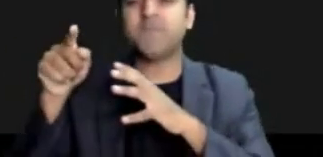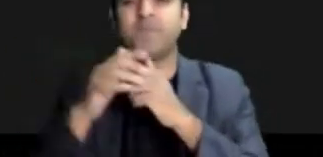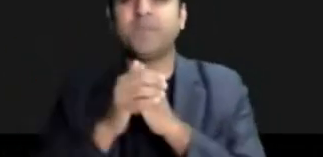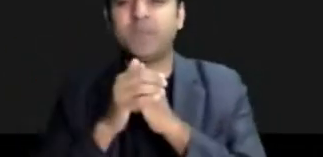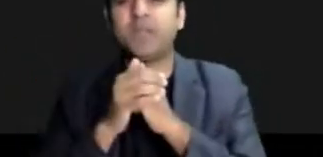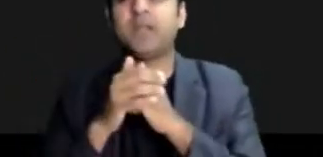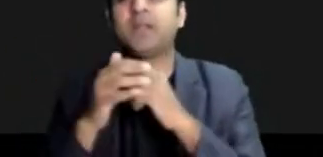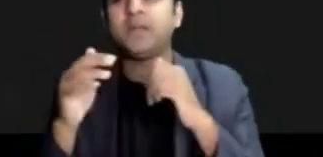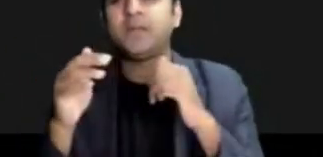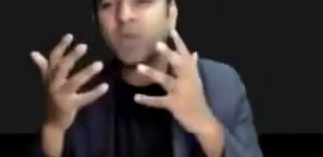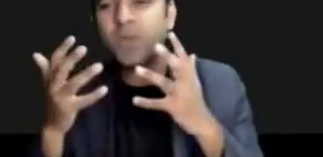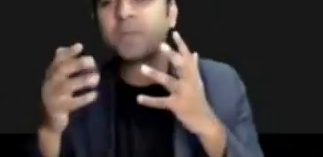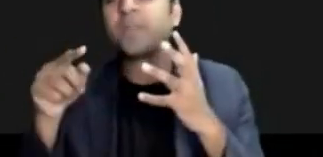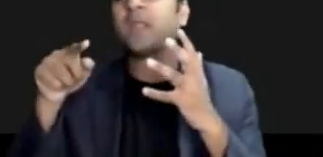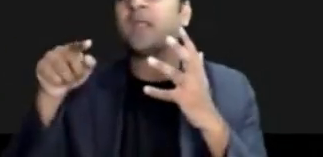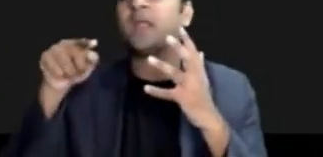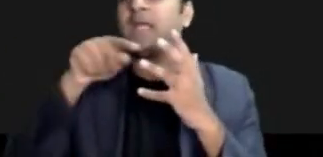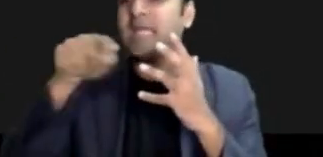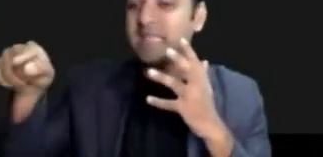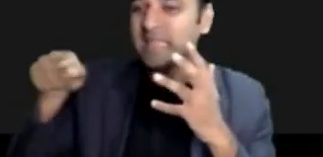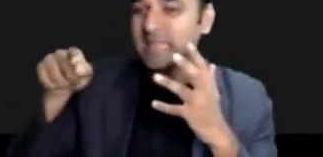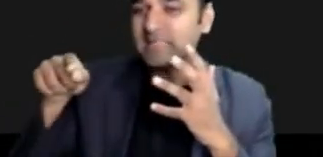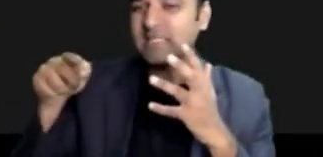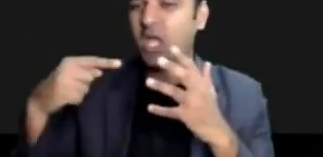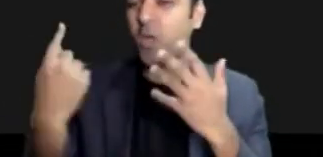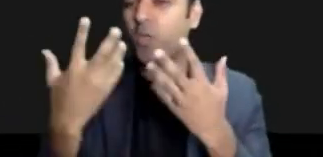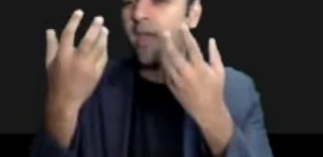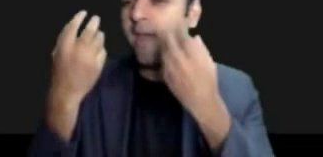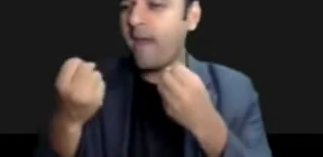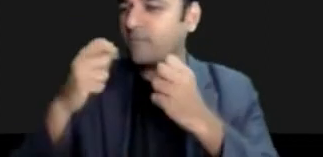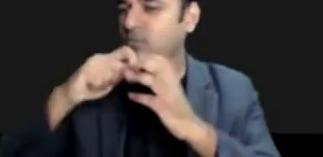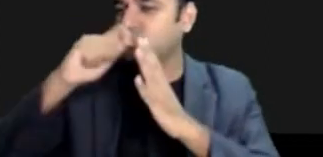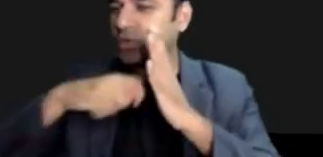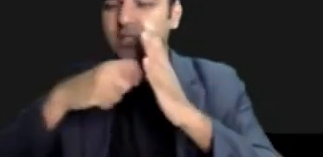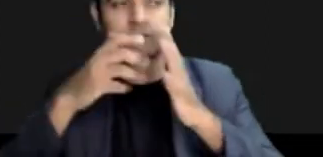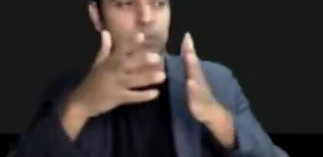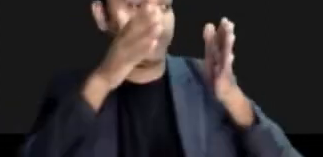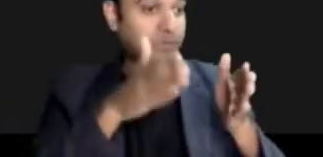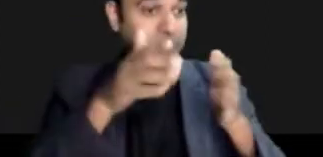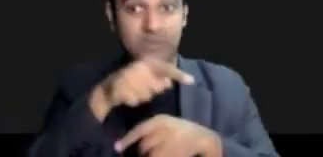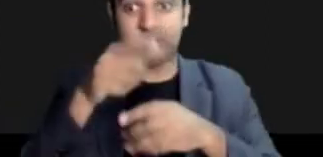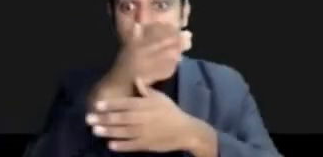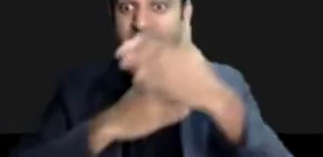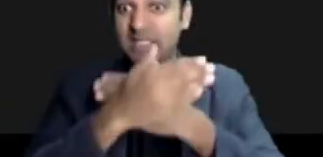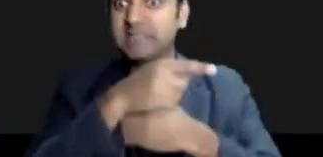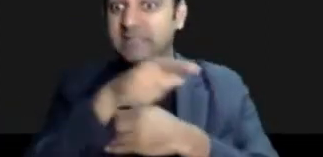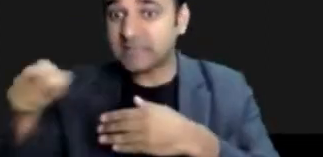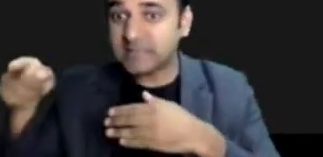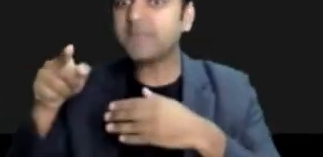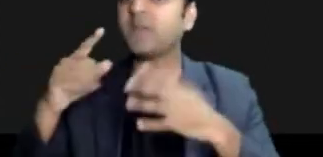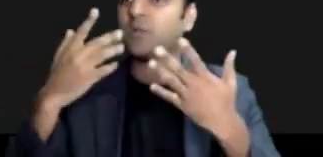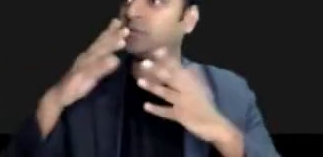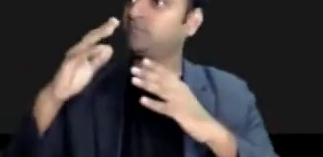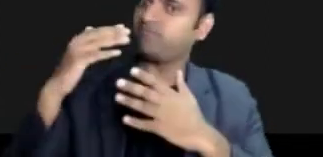projects, persons with disabilities are really speaking for themselves. Even at national level, FEDOMA as a network organizations